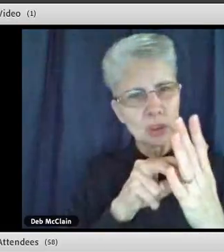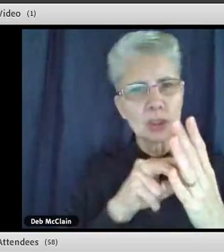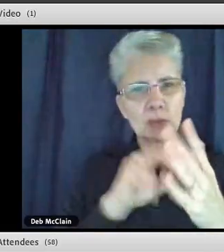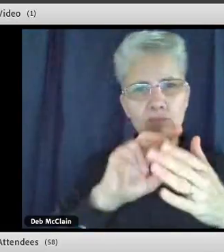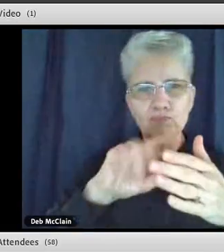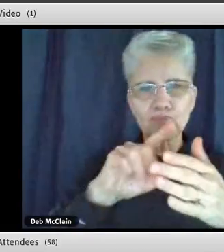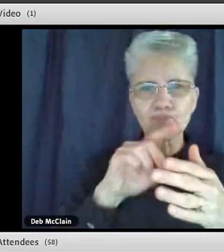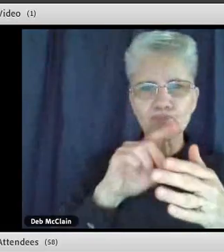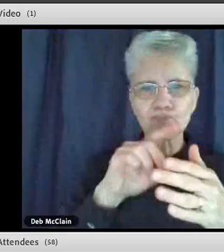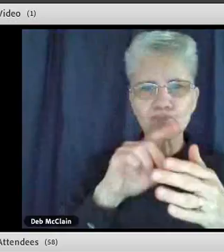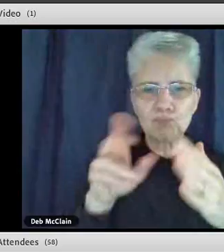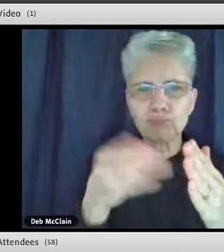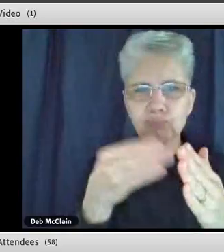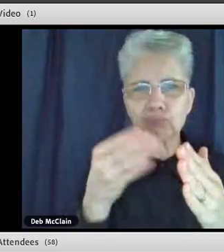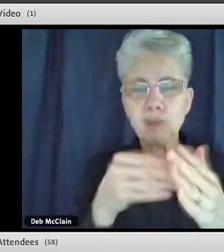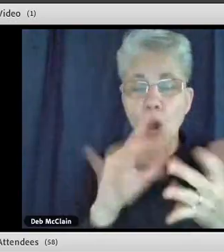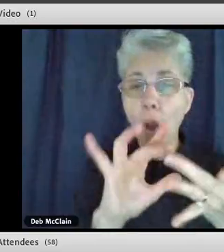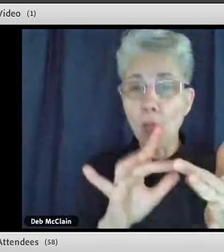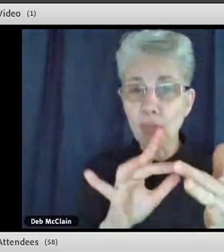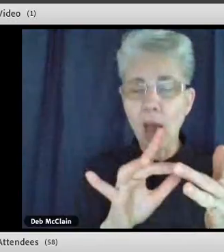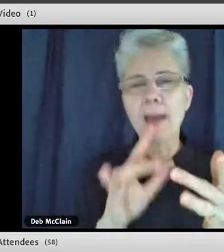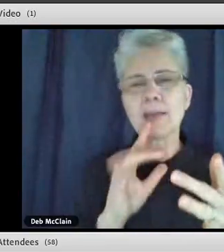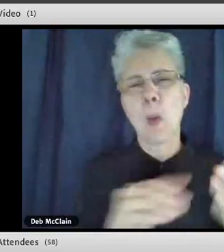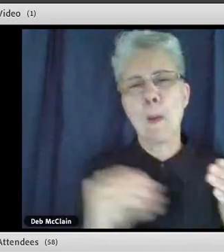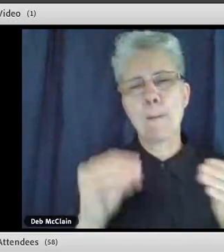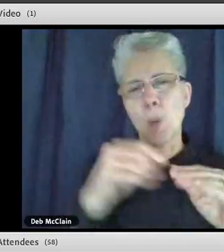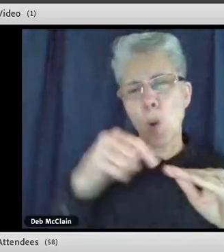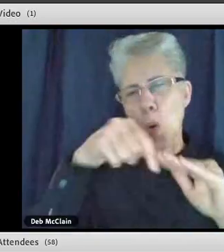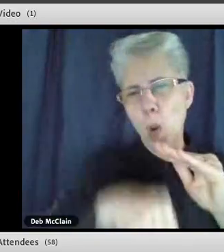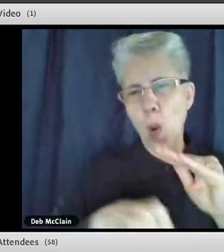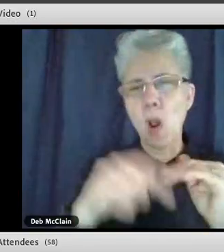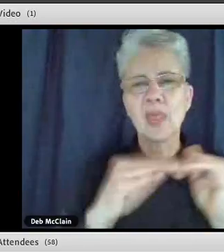collection, so way beyond just the inventory aspect.